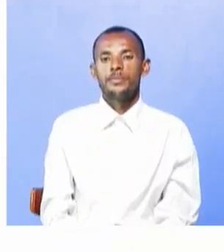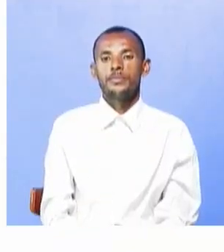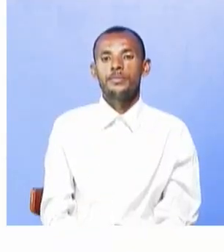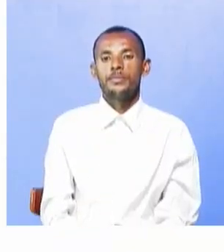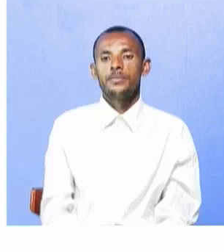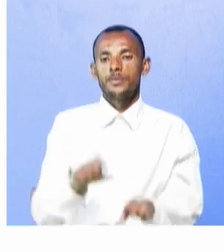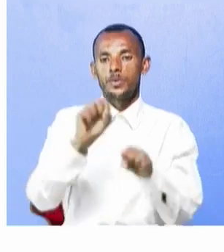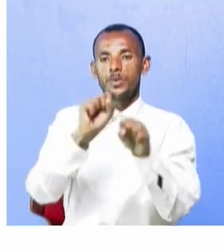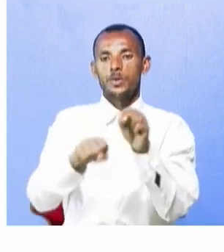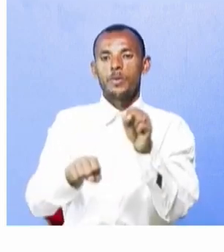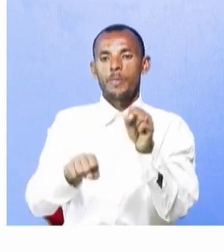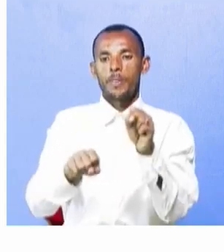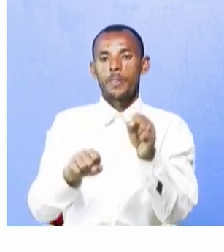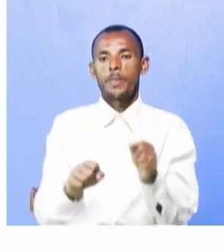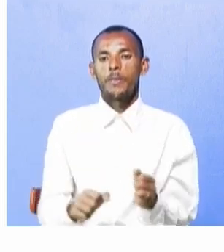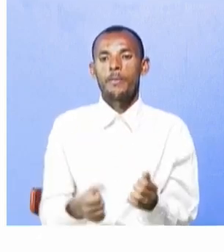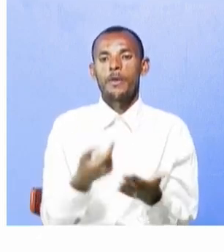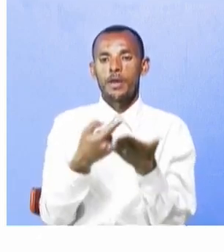So